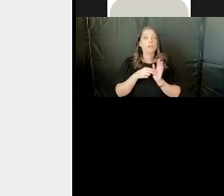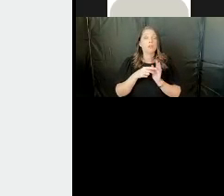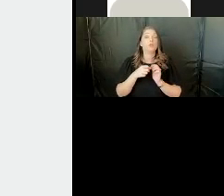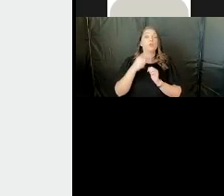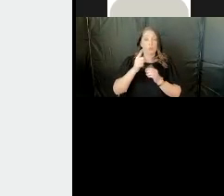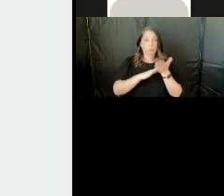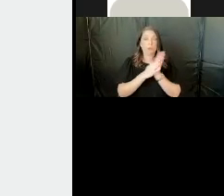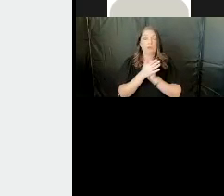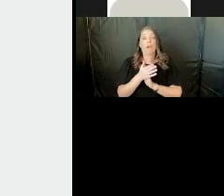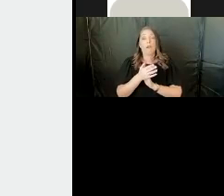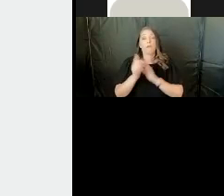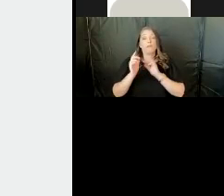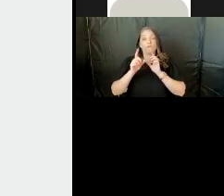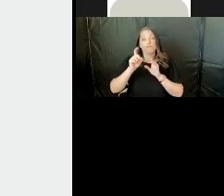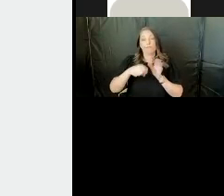mandated reporter.